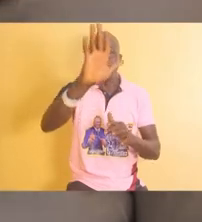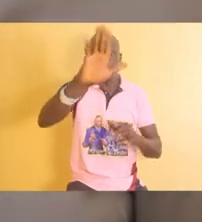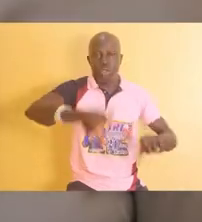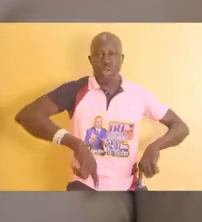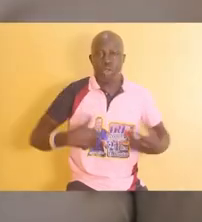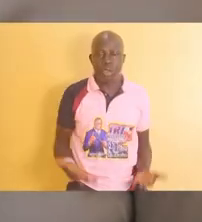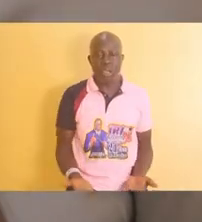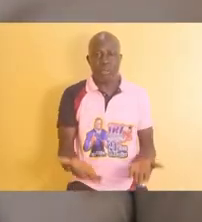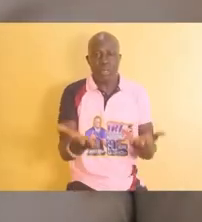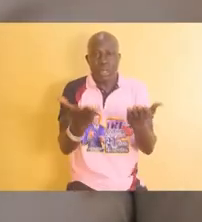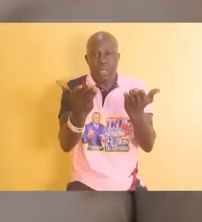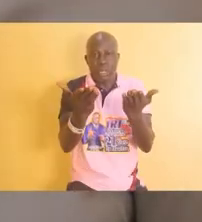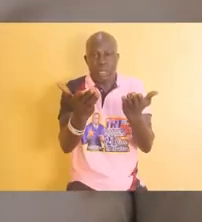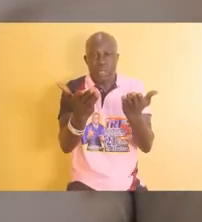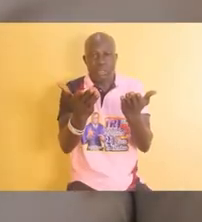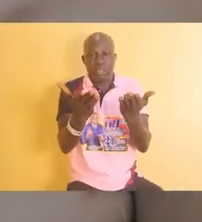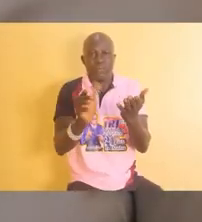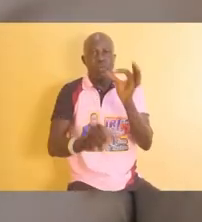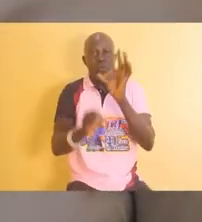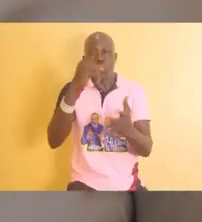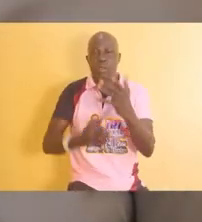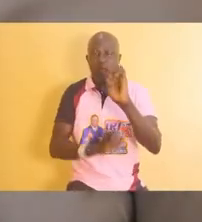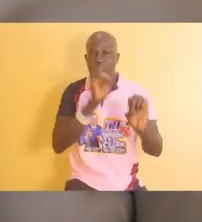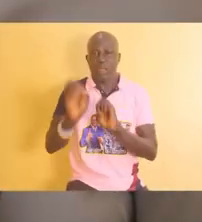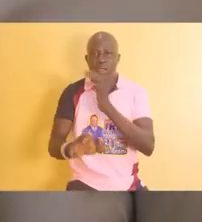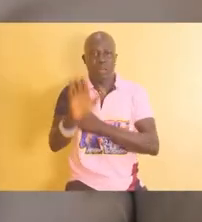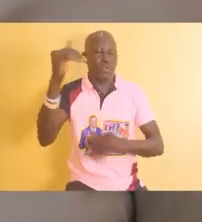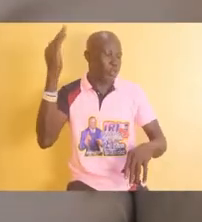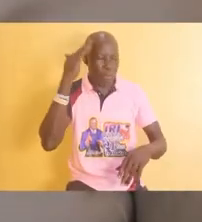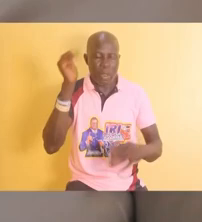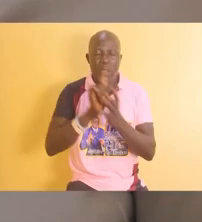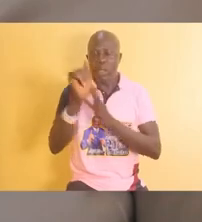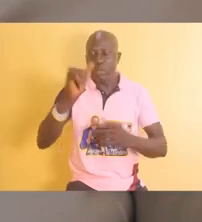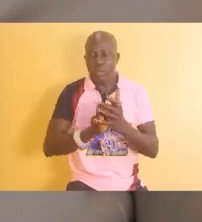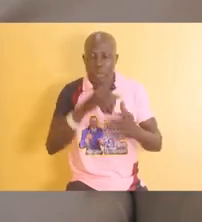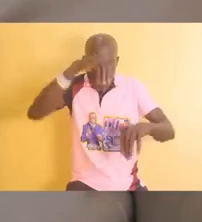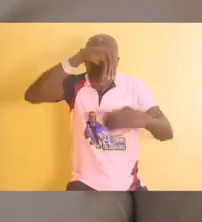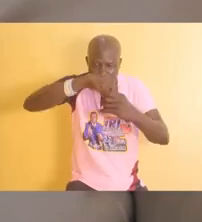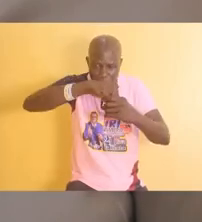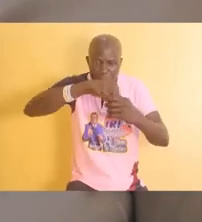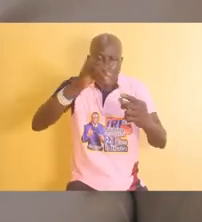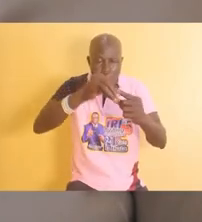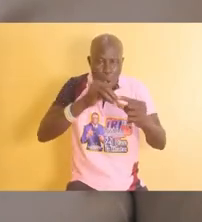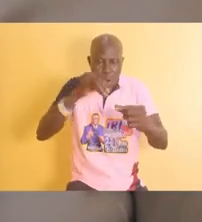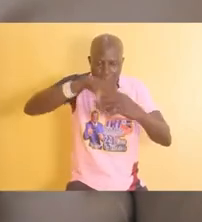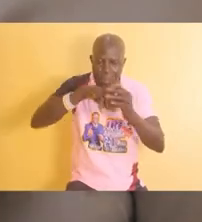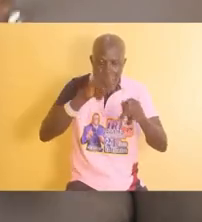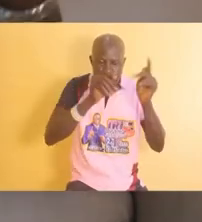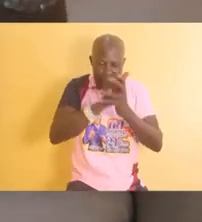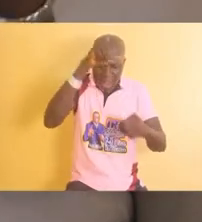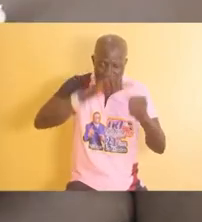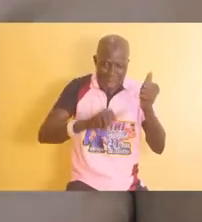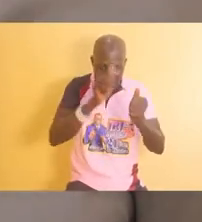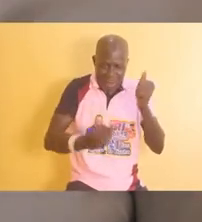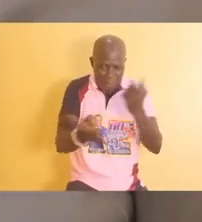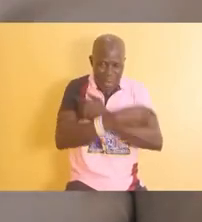rẹ̀ á dìde. Amen. Tọ́lọ́ máa fi sí ọlọ́kọ̀. Láti fúrúgbẹ̀. Àbò wà láwọn tó fúrúgbẹ̀ ojoojúmọ́. Ní